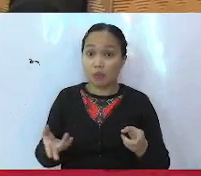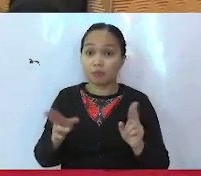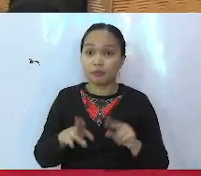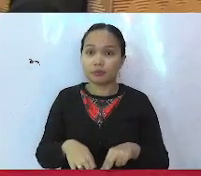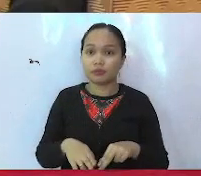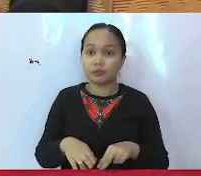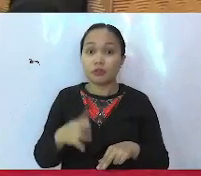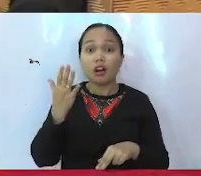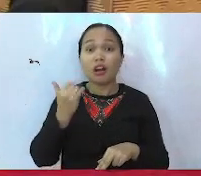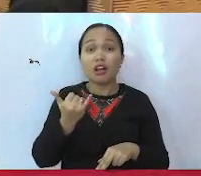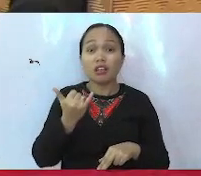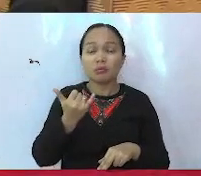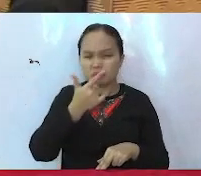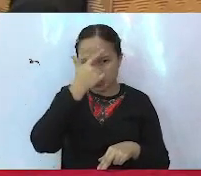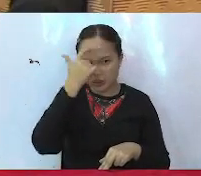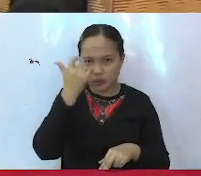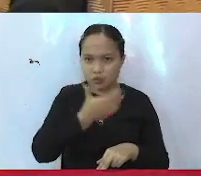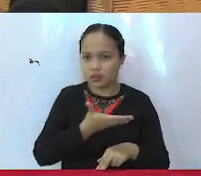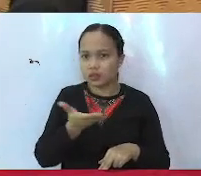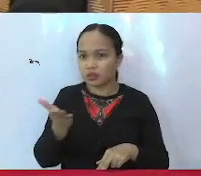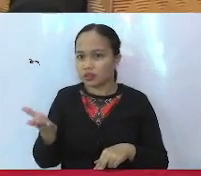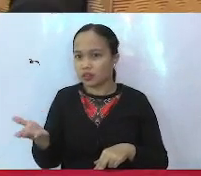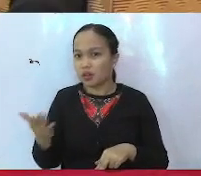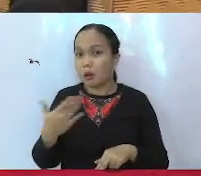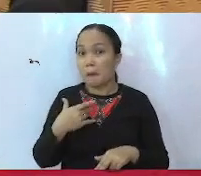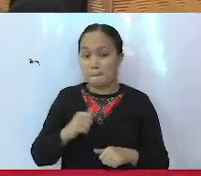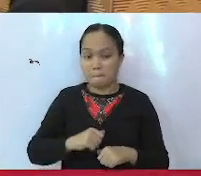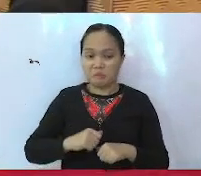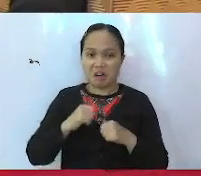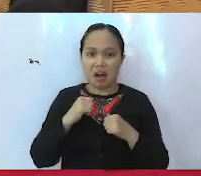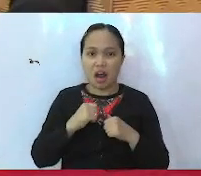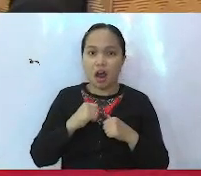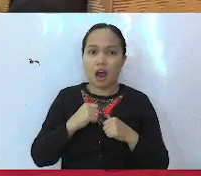you're prideful. Mm. Yeah. And pride cometh before